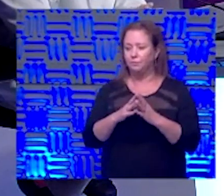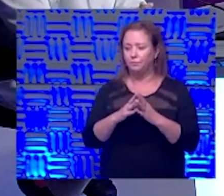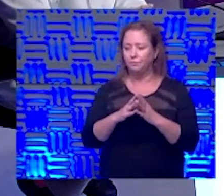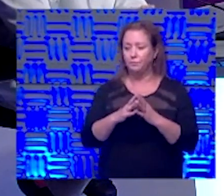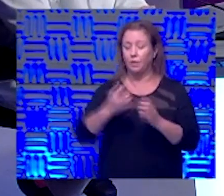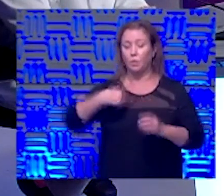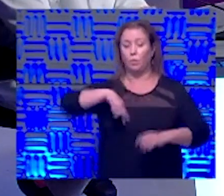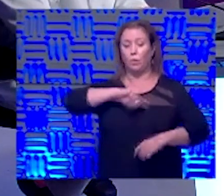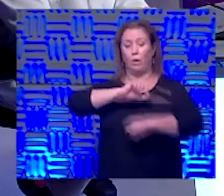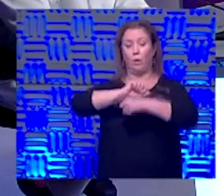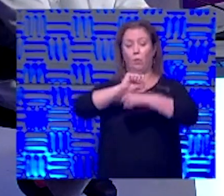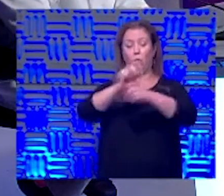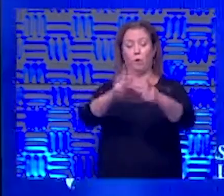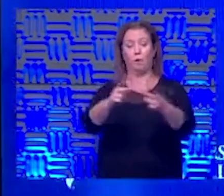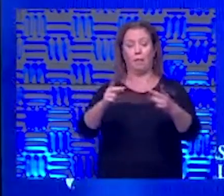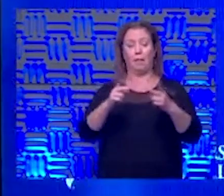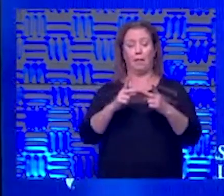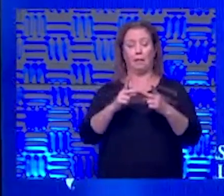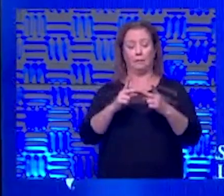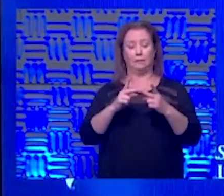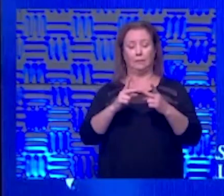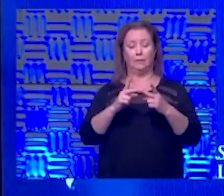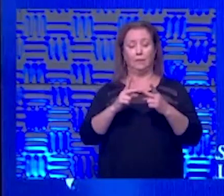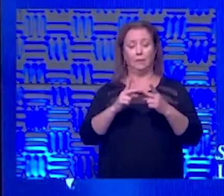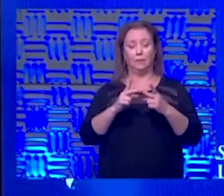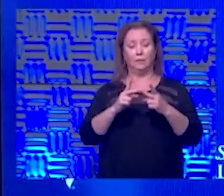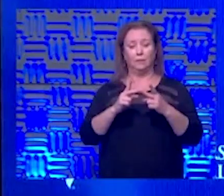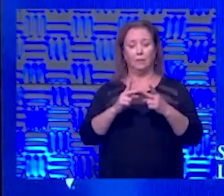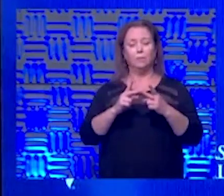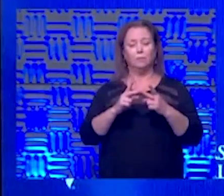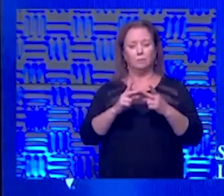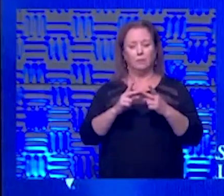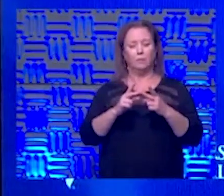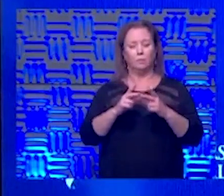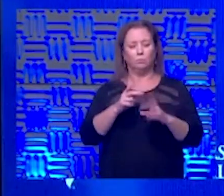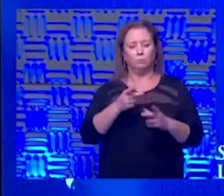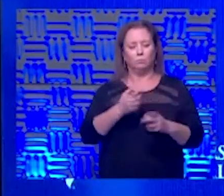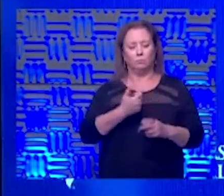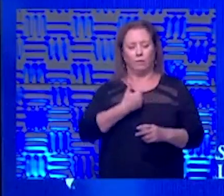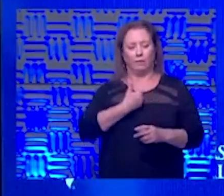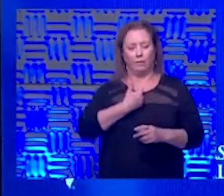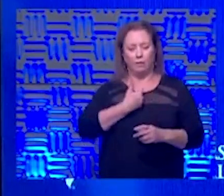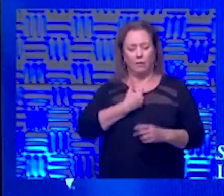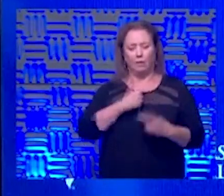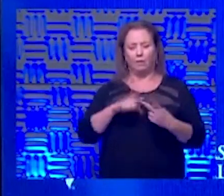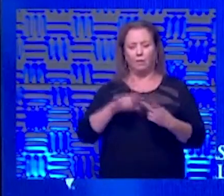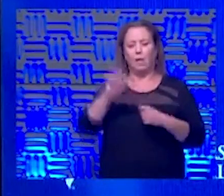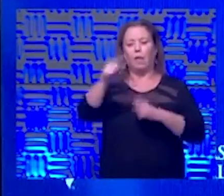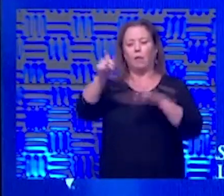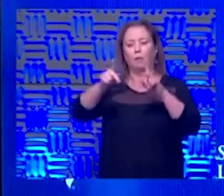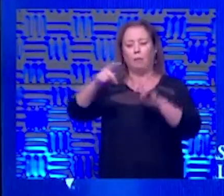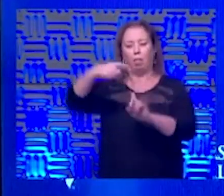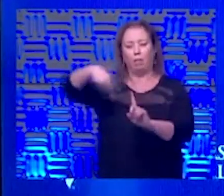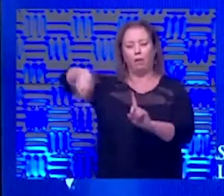When we're in a workplace, we owe it not only to ourselves but to everybody around us to keep others